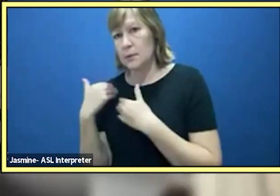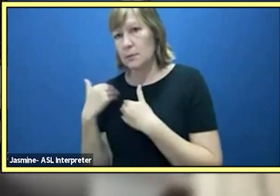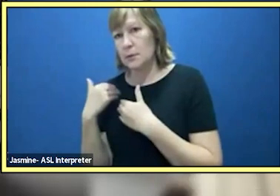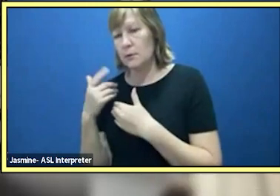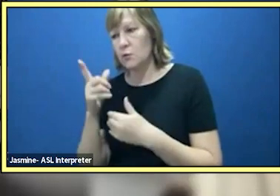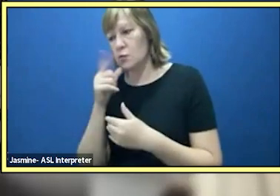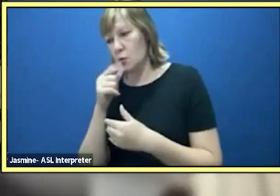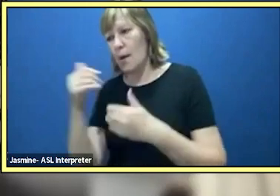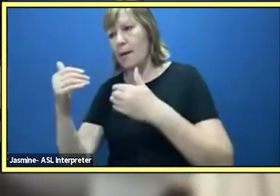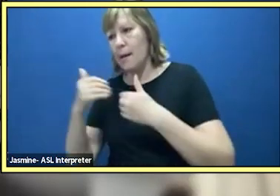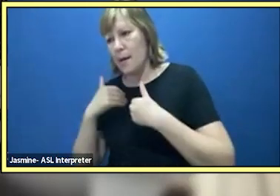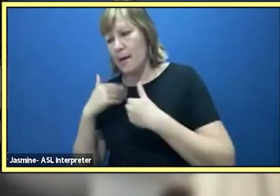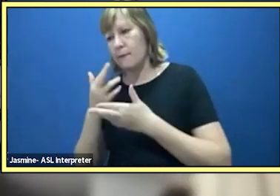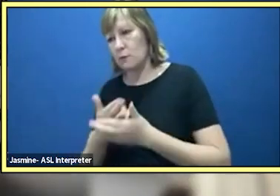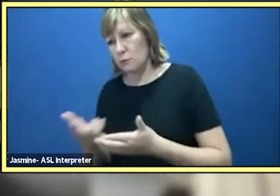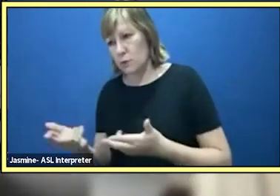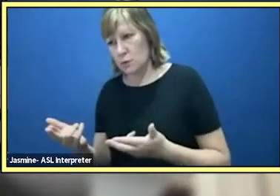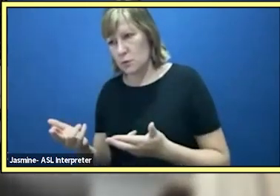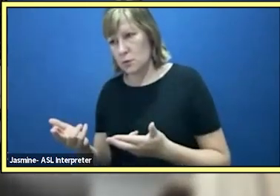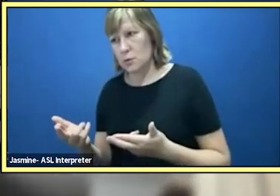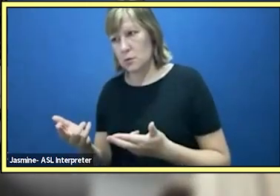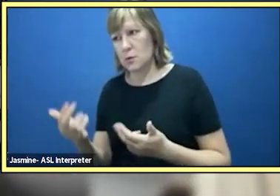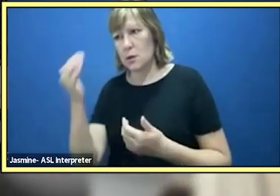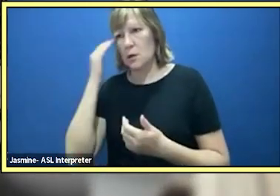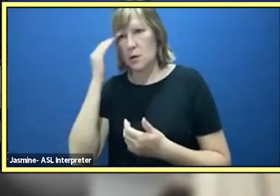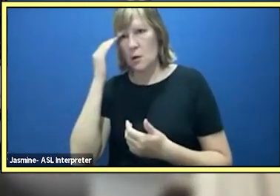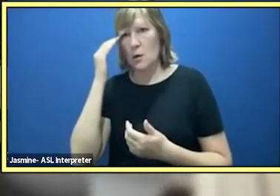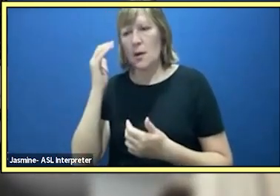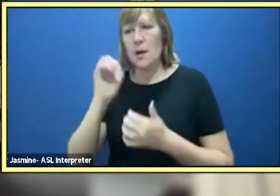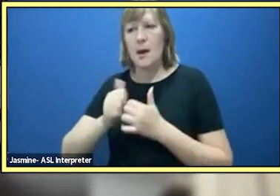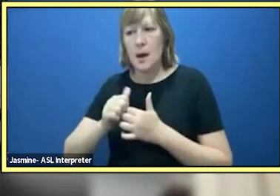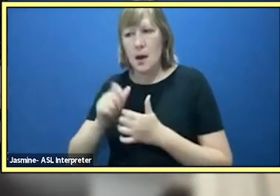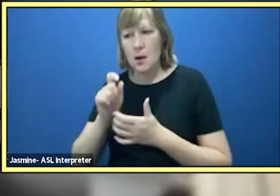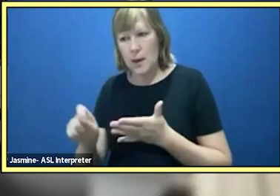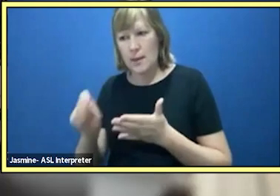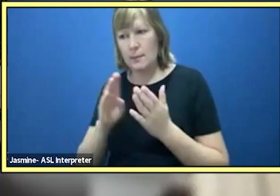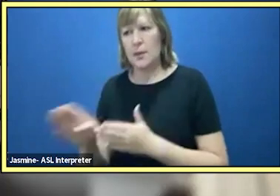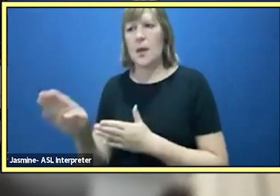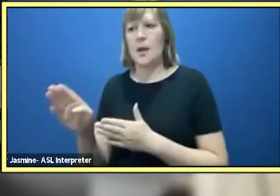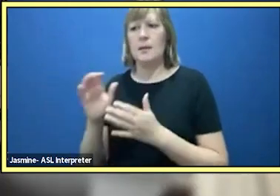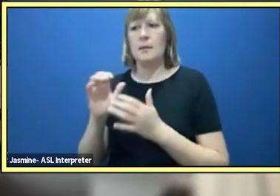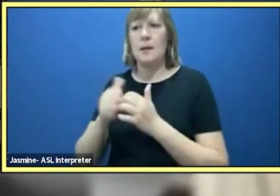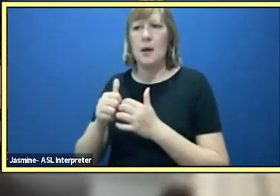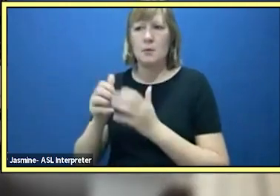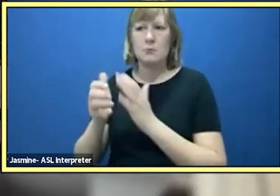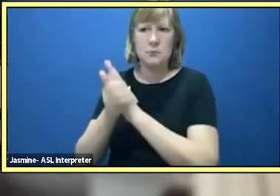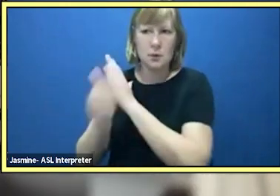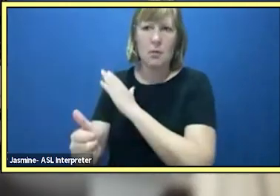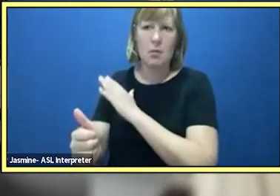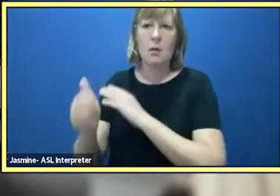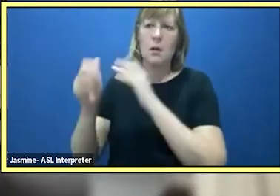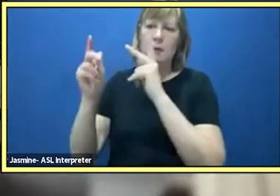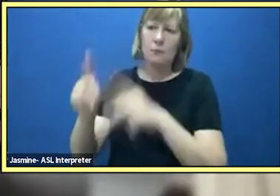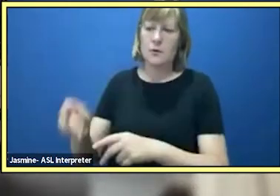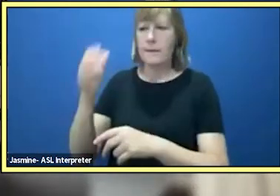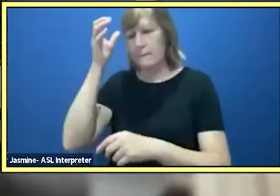and what goes into a good plan, and having someone who's done it and familiar with the family for a while. So that's a